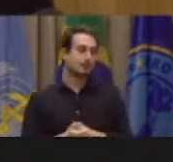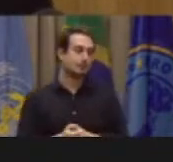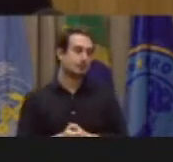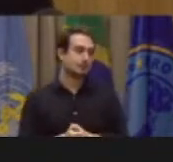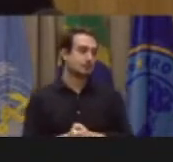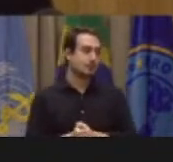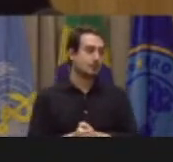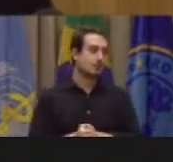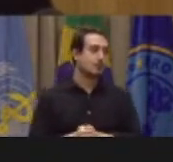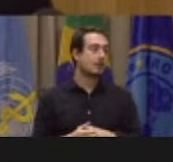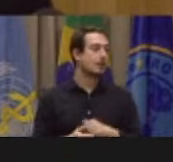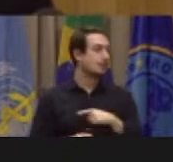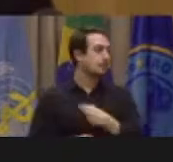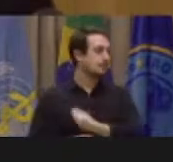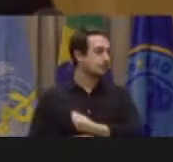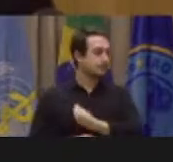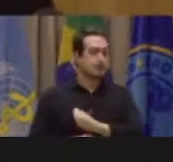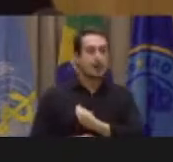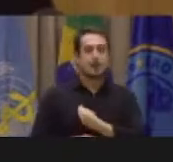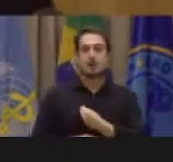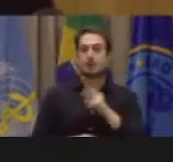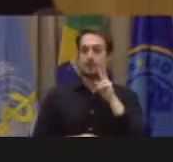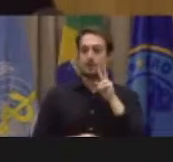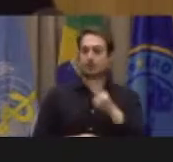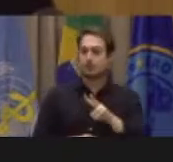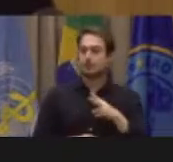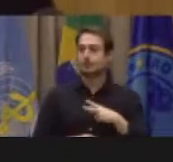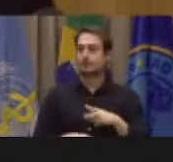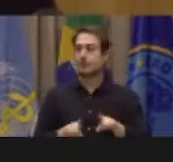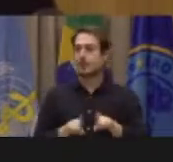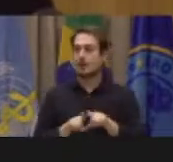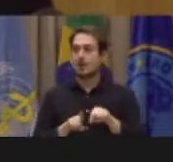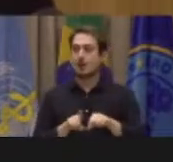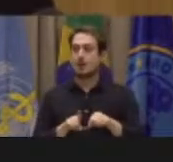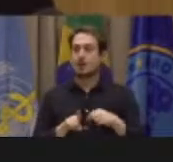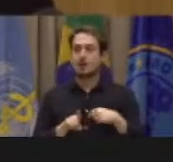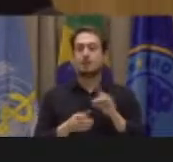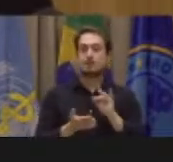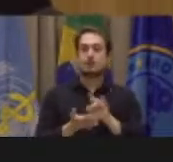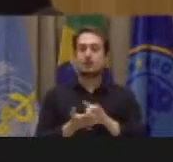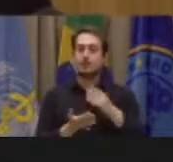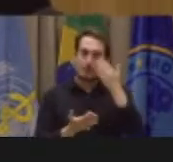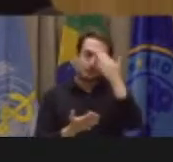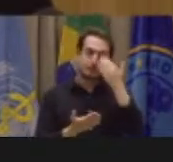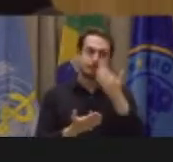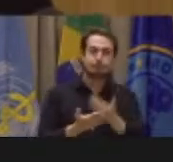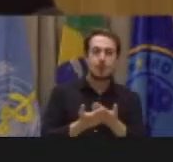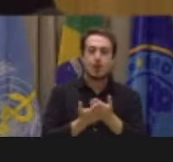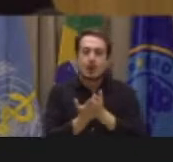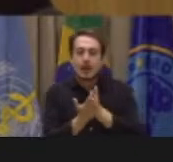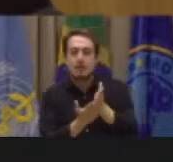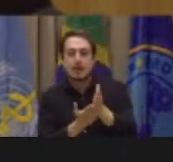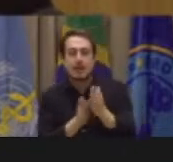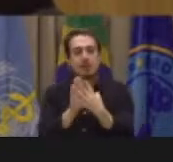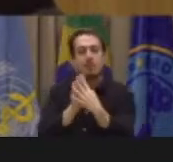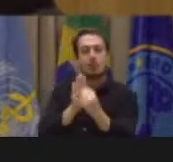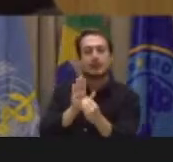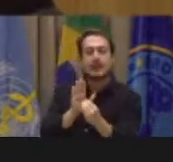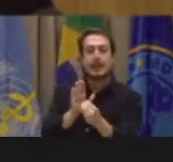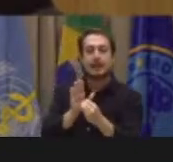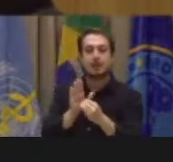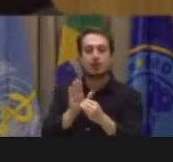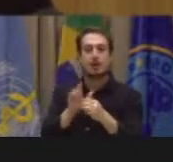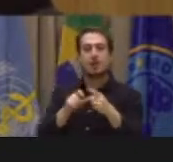children was the Kovacs syndrome. We were seeing some